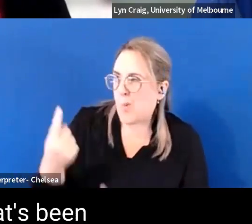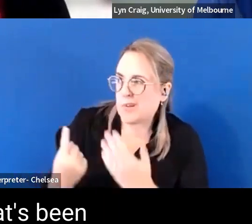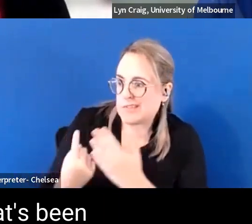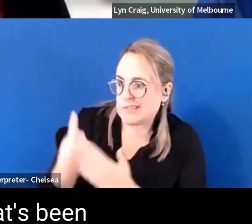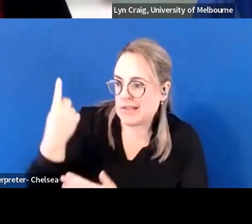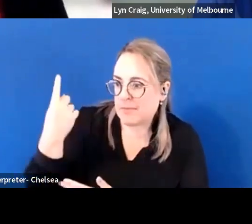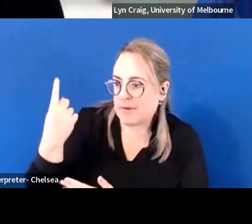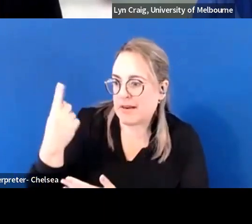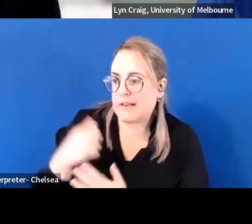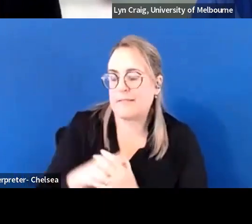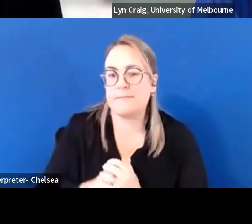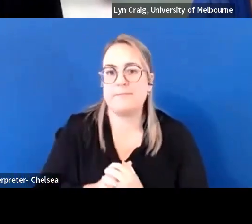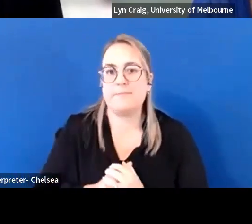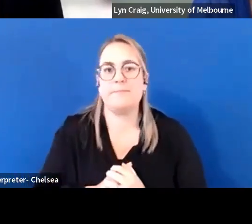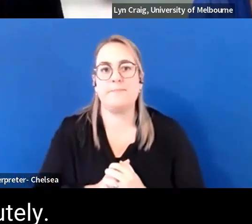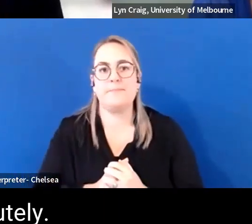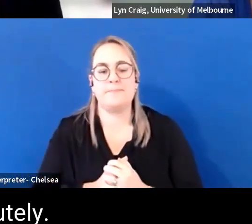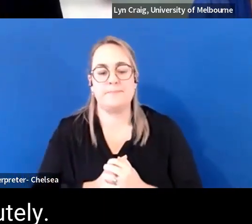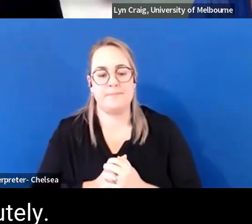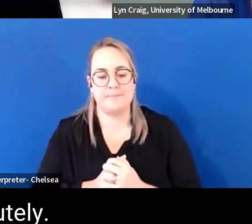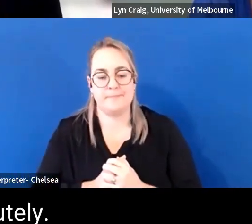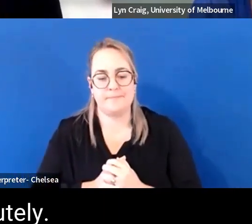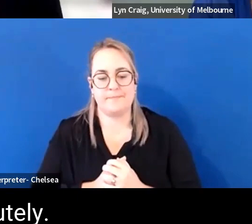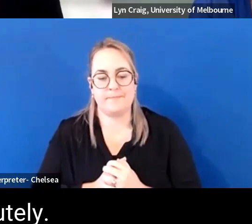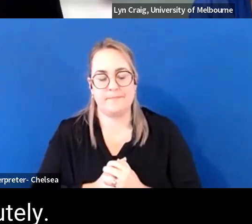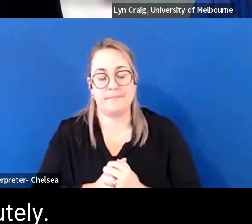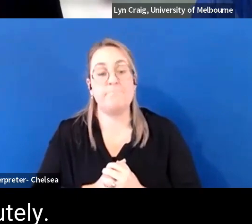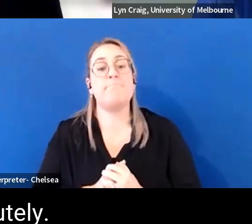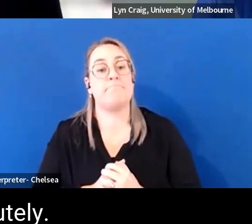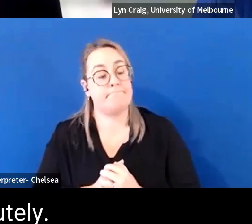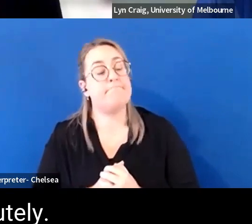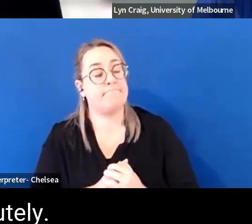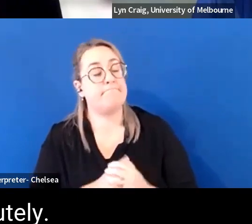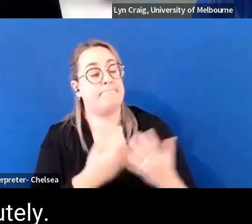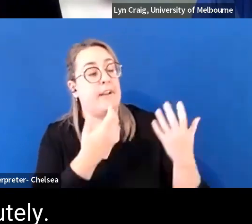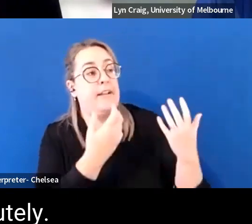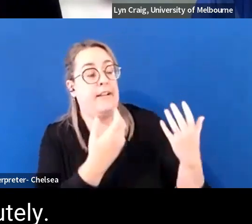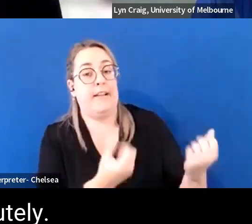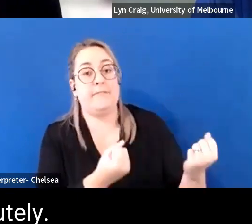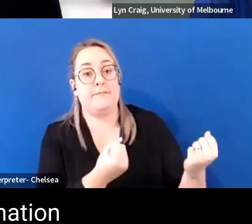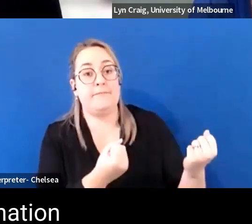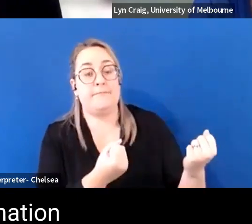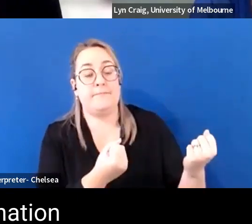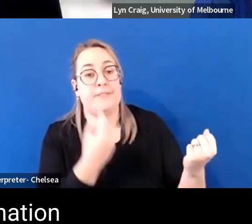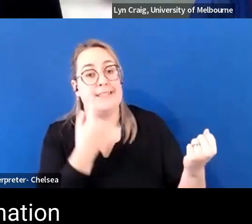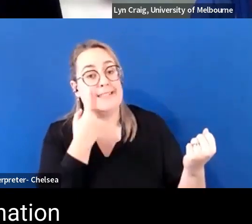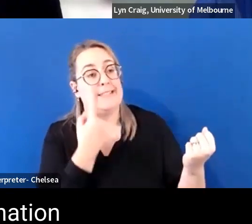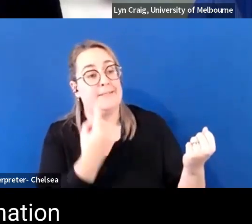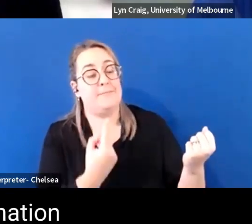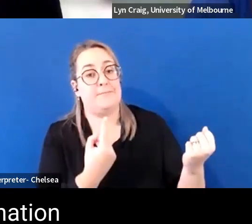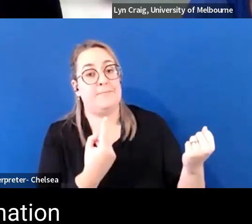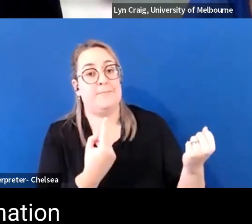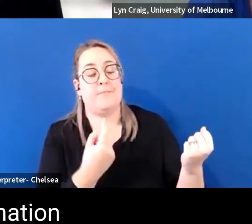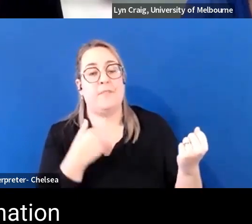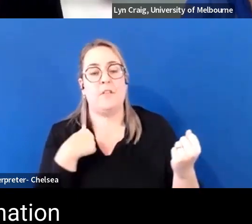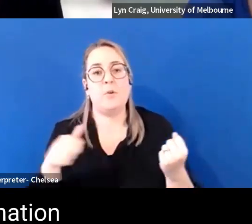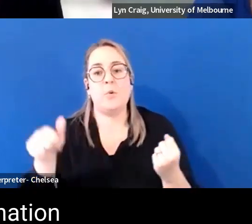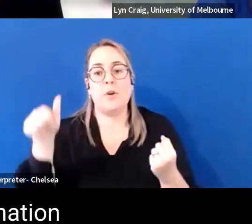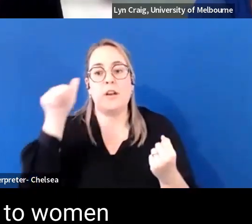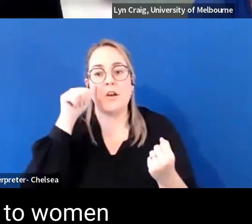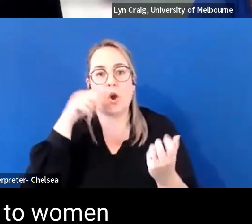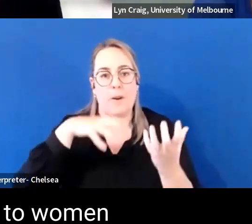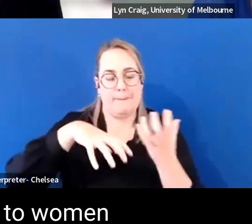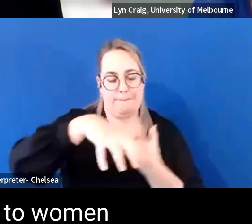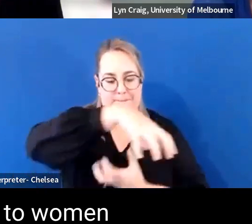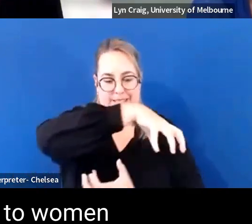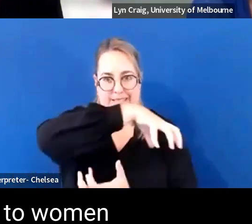the impacts on men? Yeah, look, absolutely. And it's not surprising that, you know, combination of all these factors,